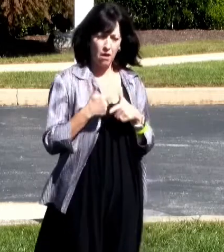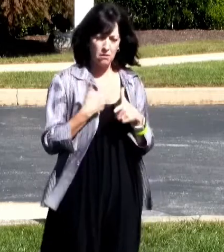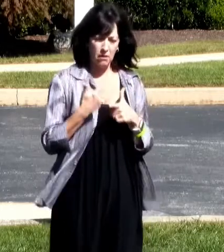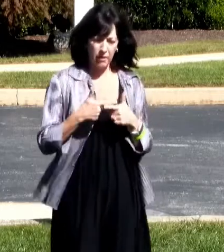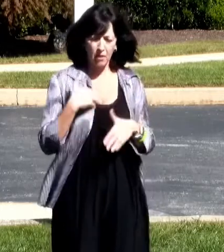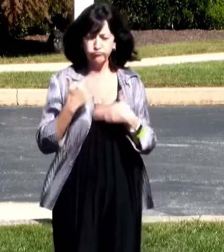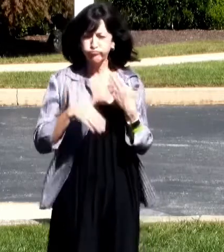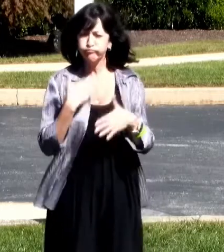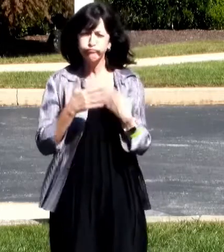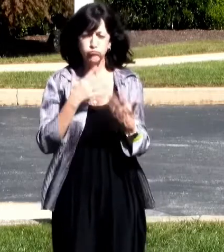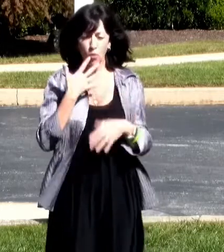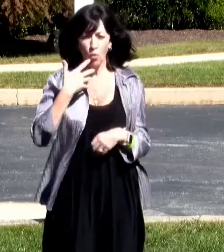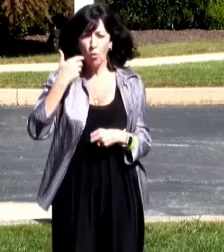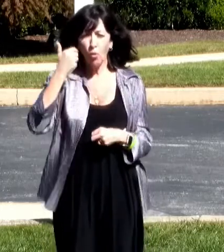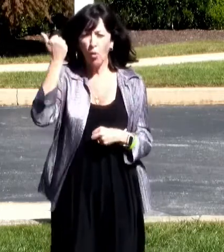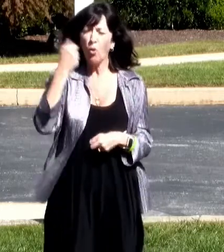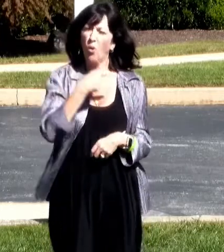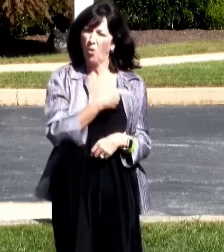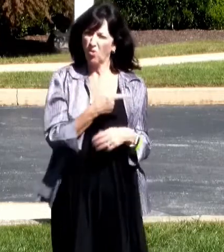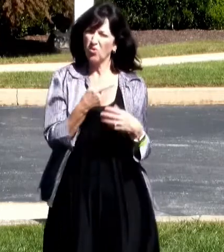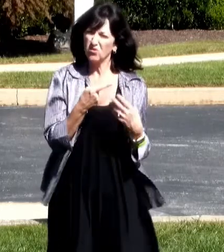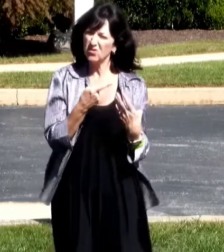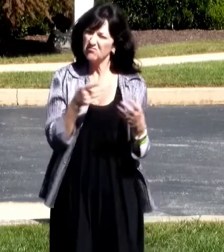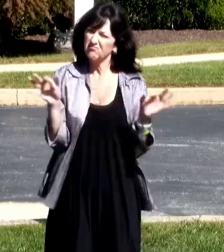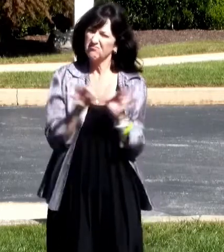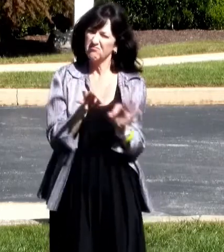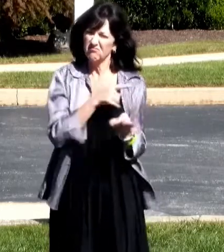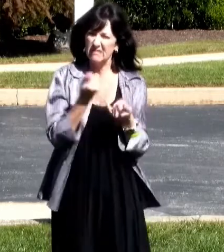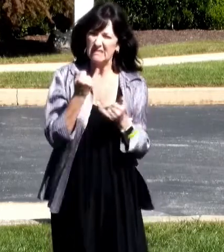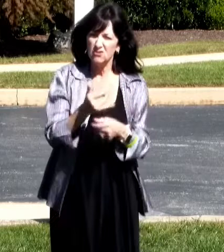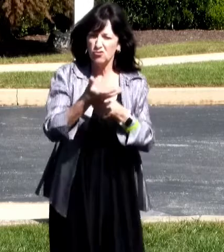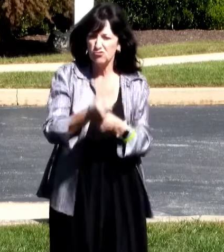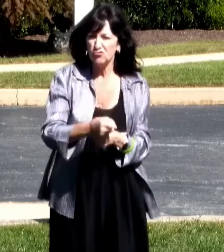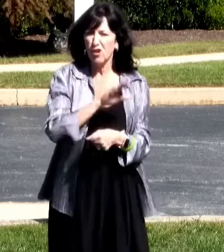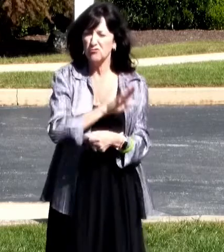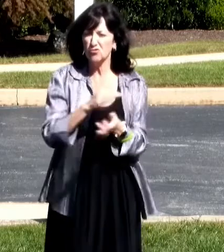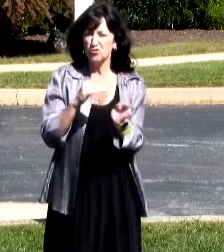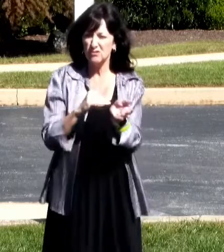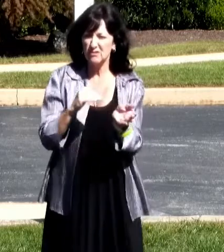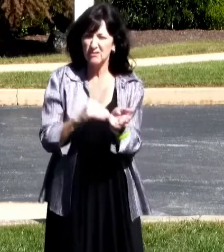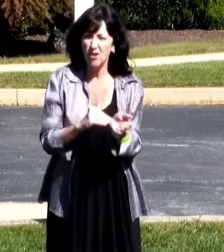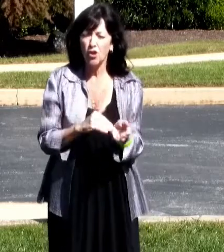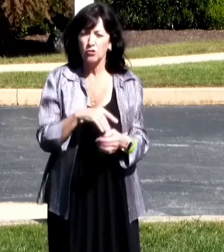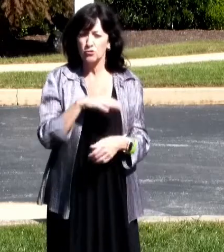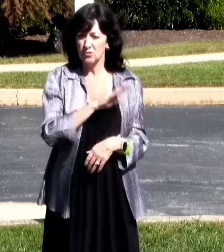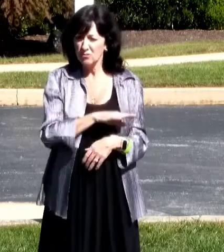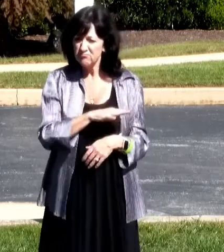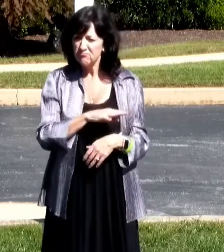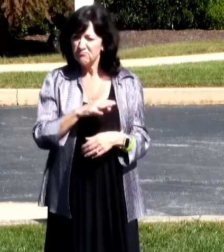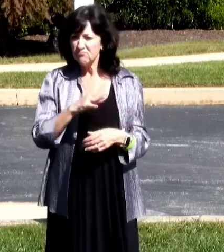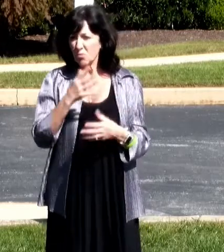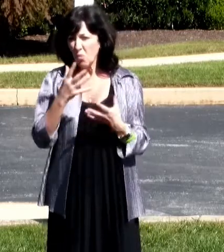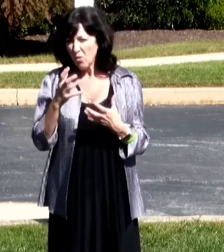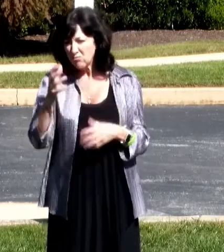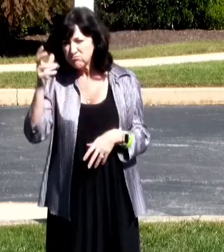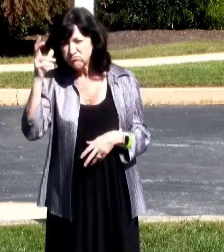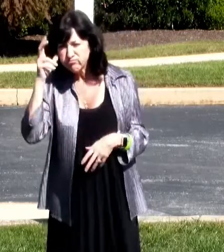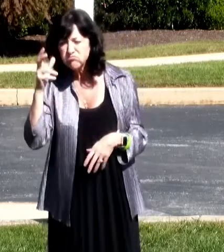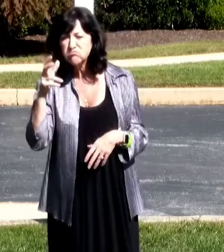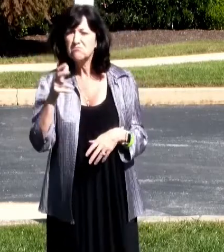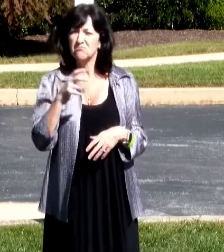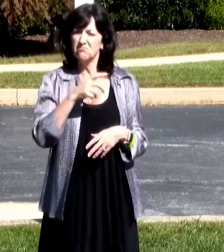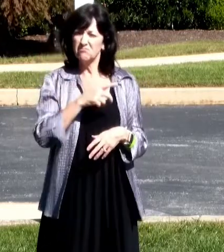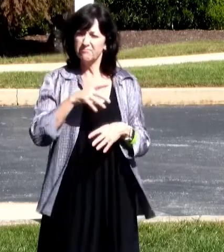care clinician, by their experience, training, and their empathy and compassion, that really validates and creates a